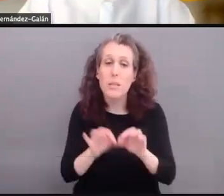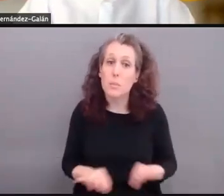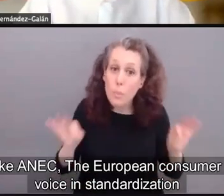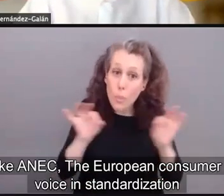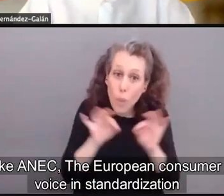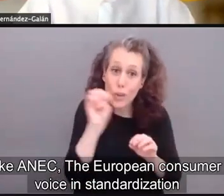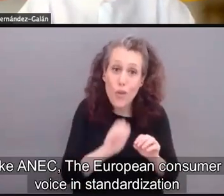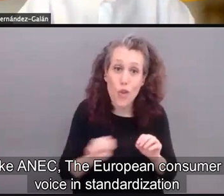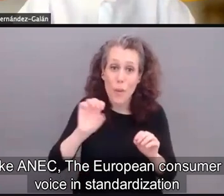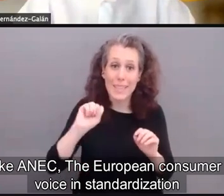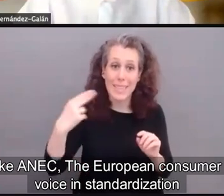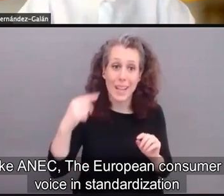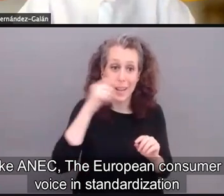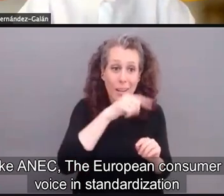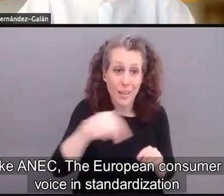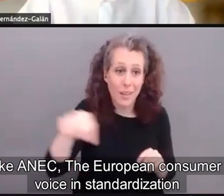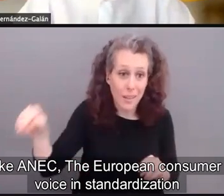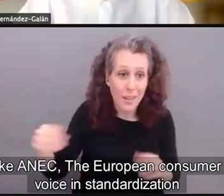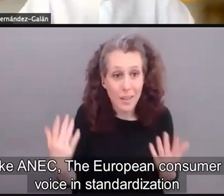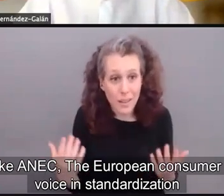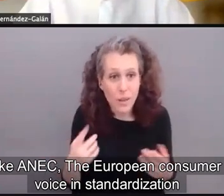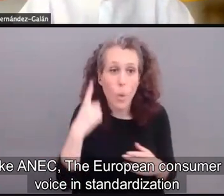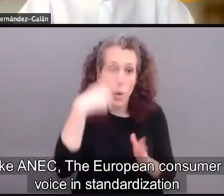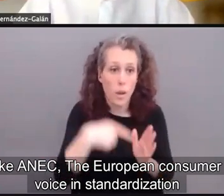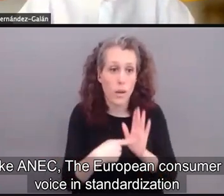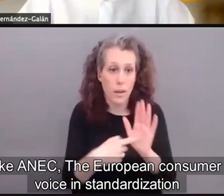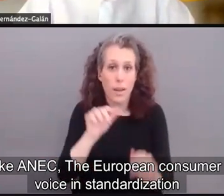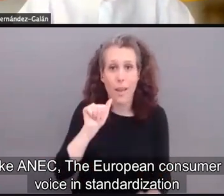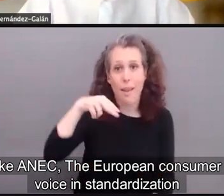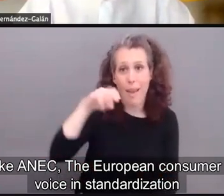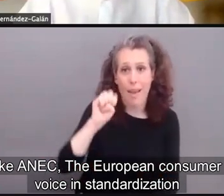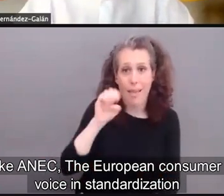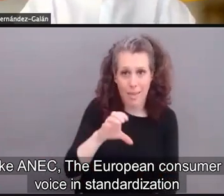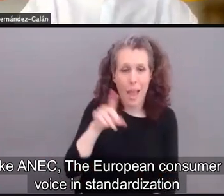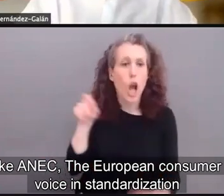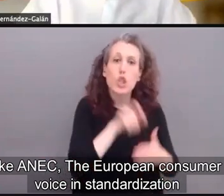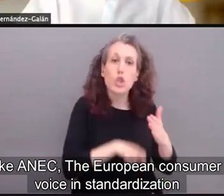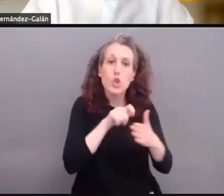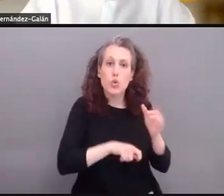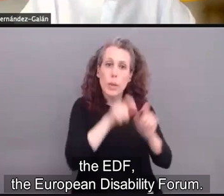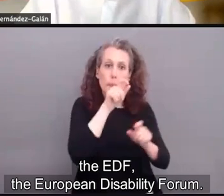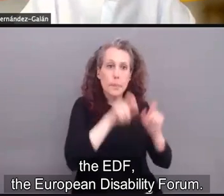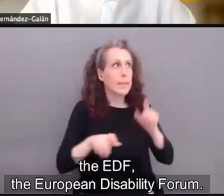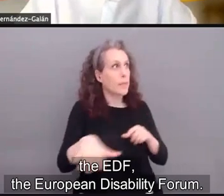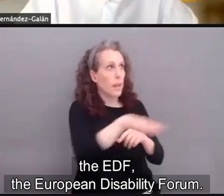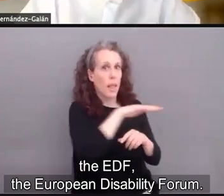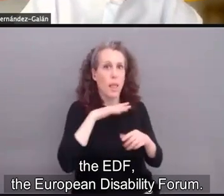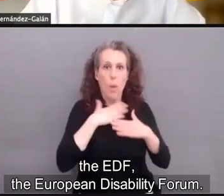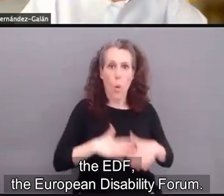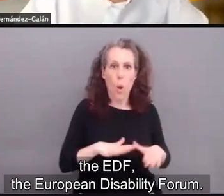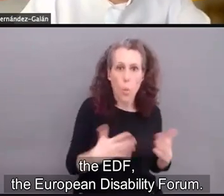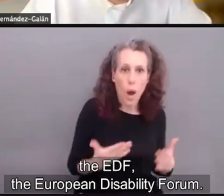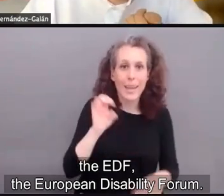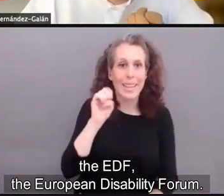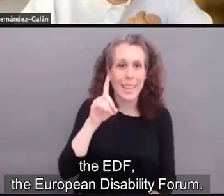stakeholders, like ANEC, the European Association representing consumer interest in standardization, EDF, the